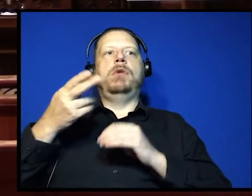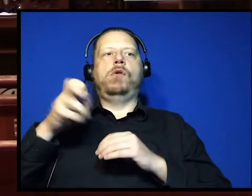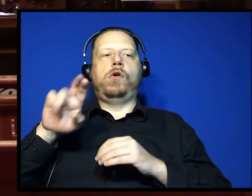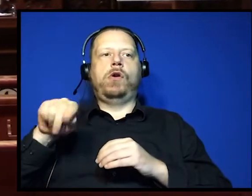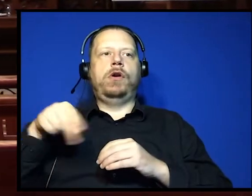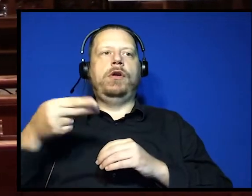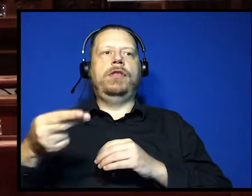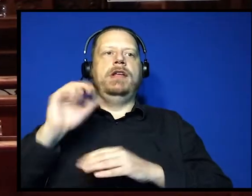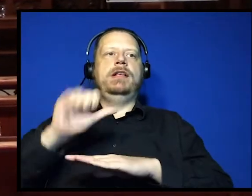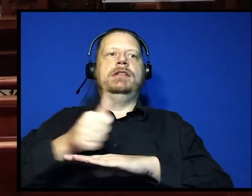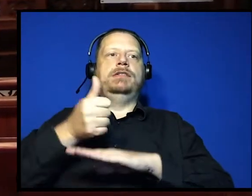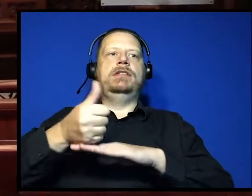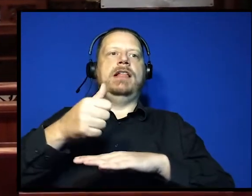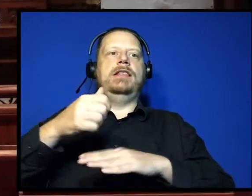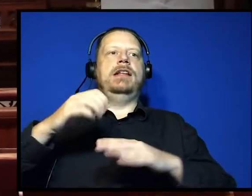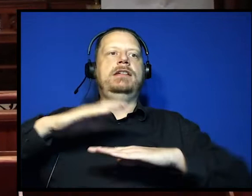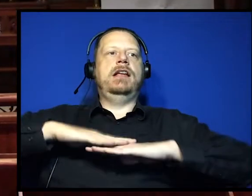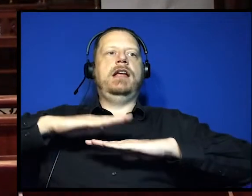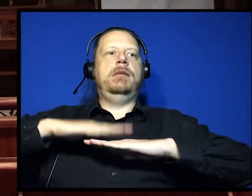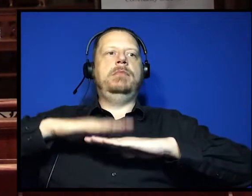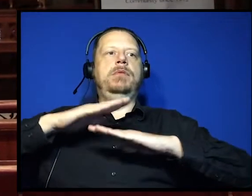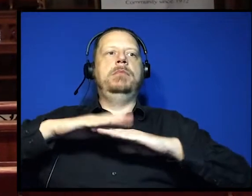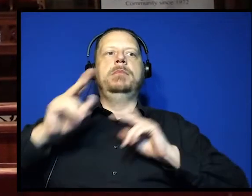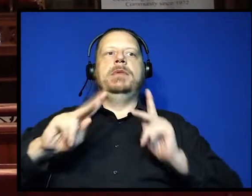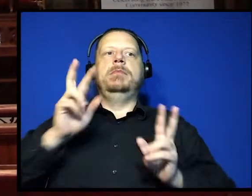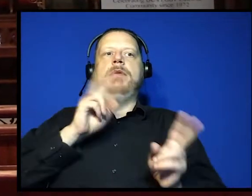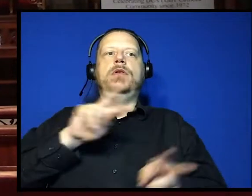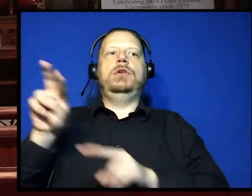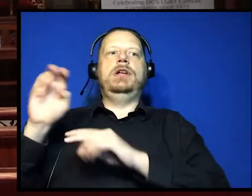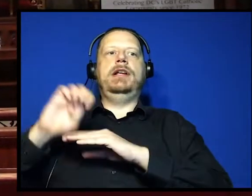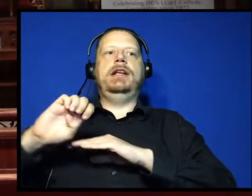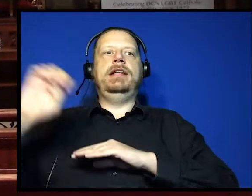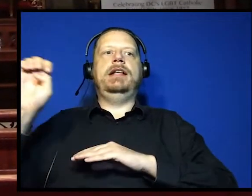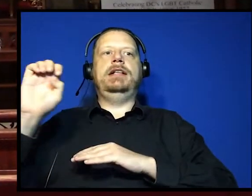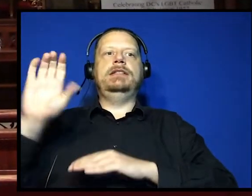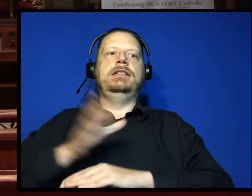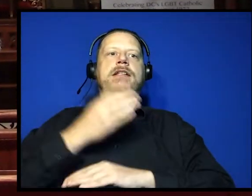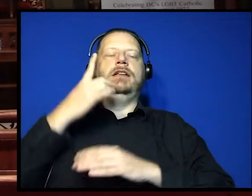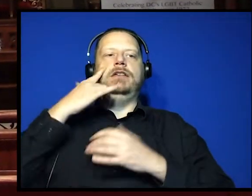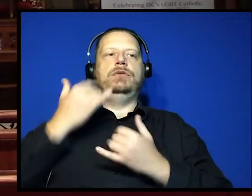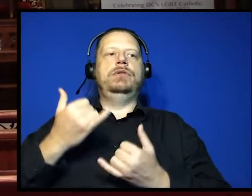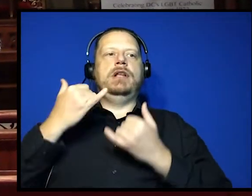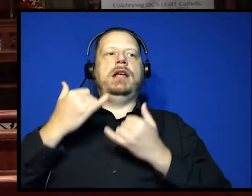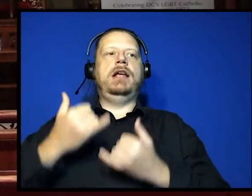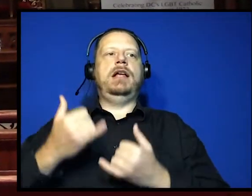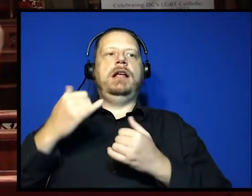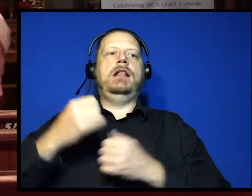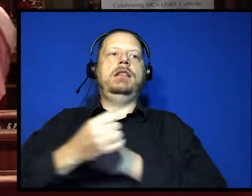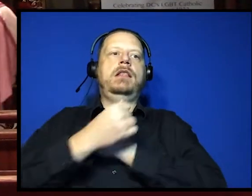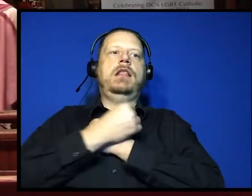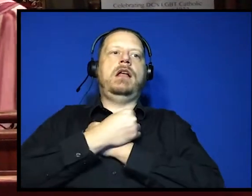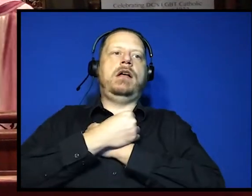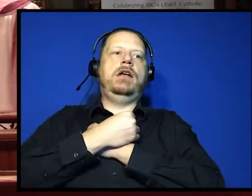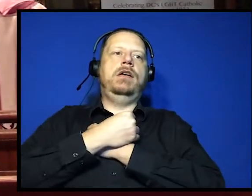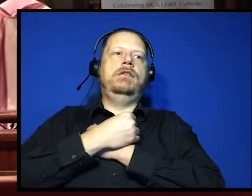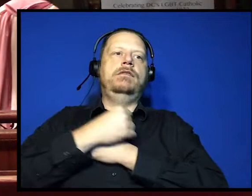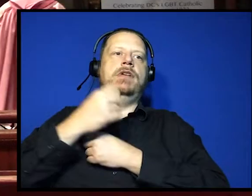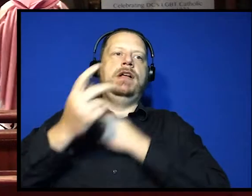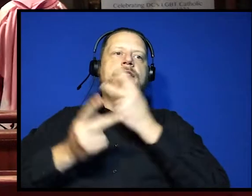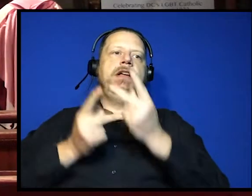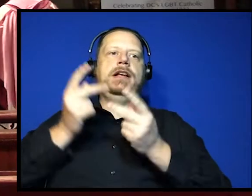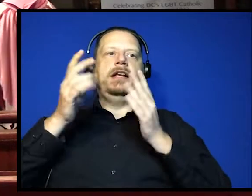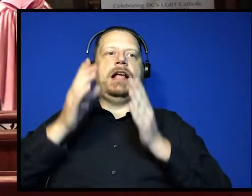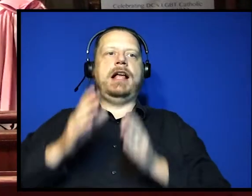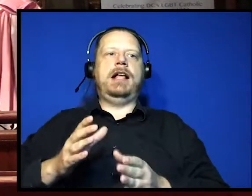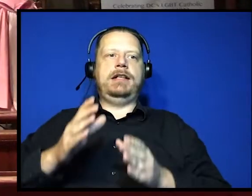the table. People look east and sing today. Love the guest